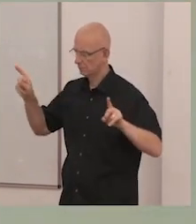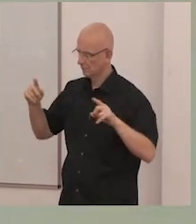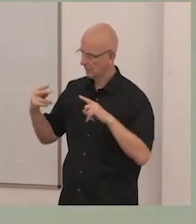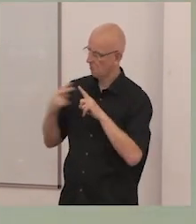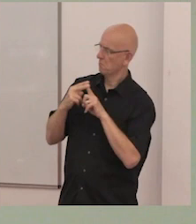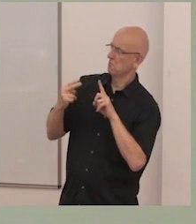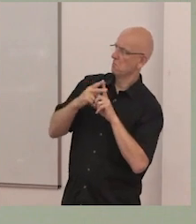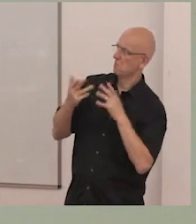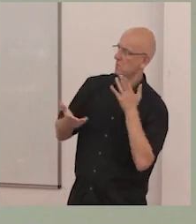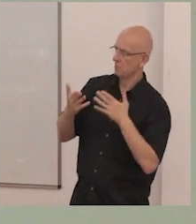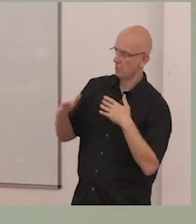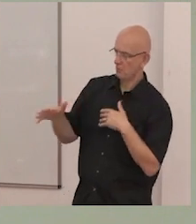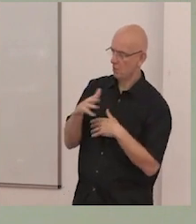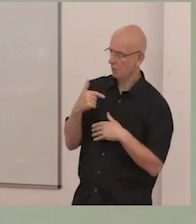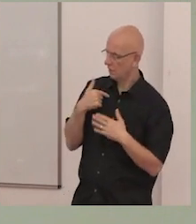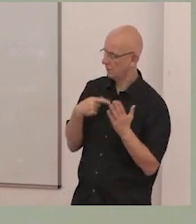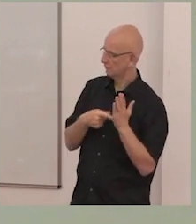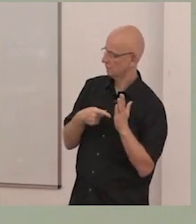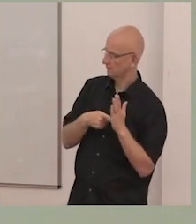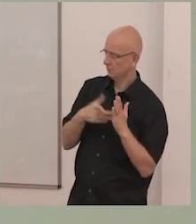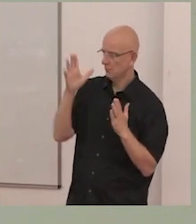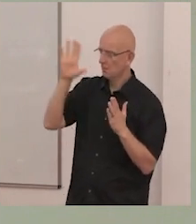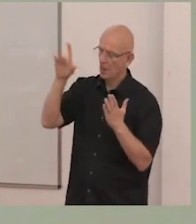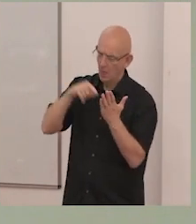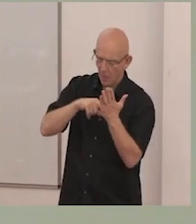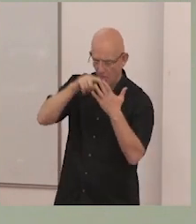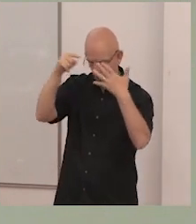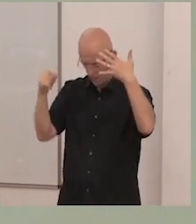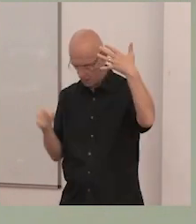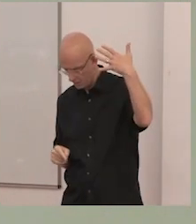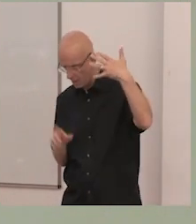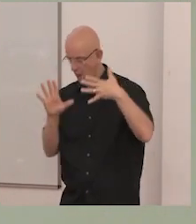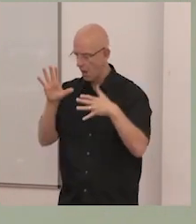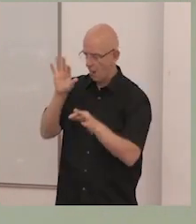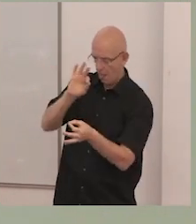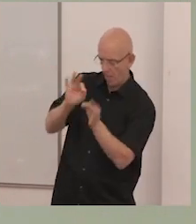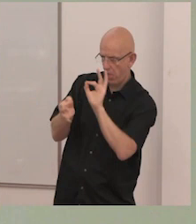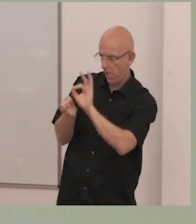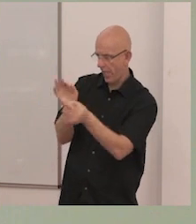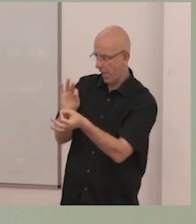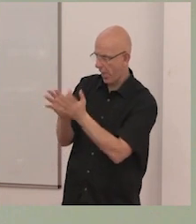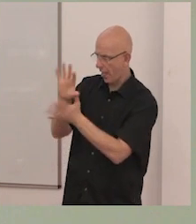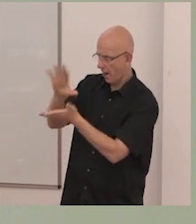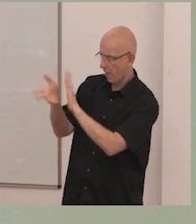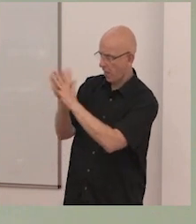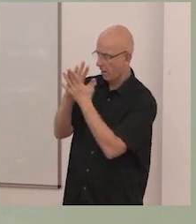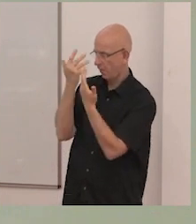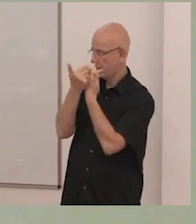manipulating. As we know, this question remains very important